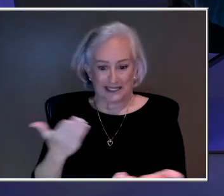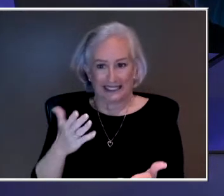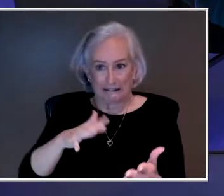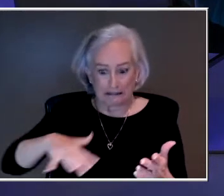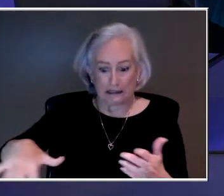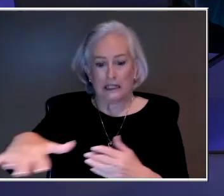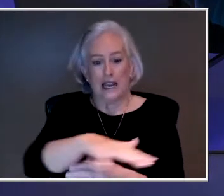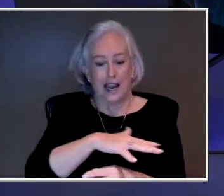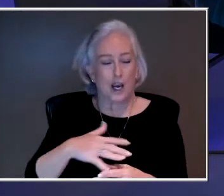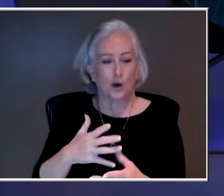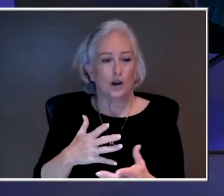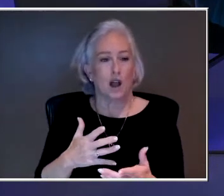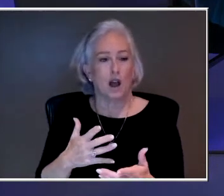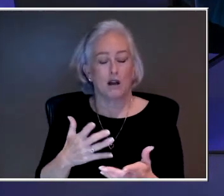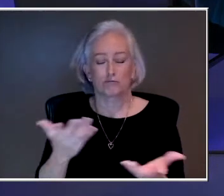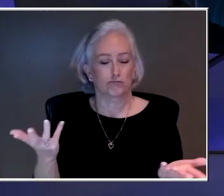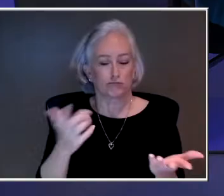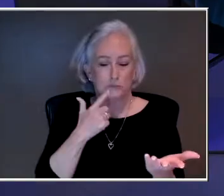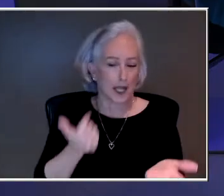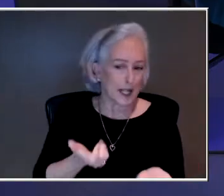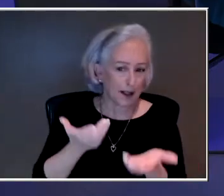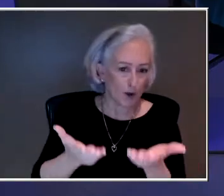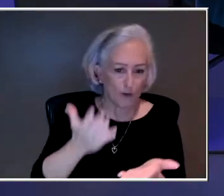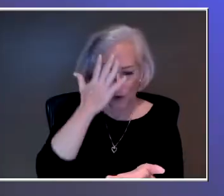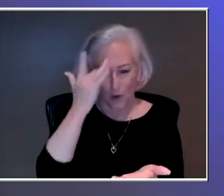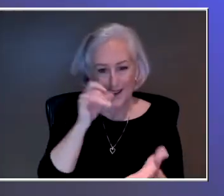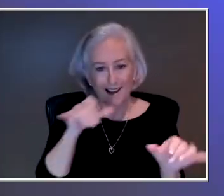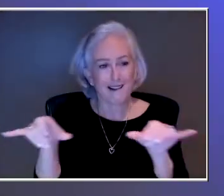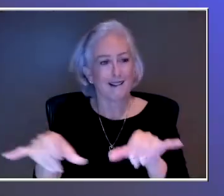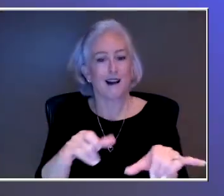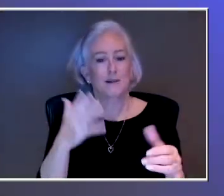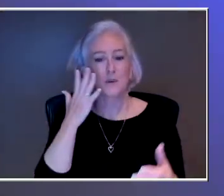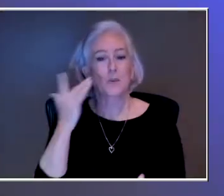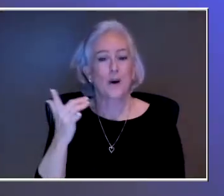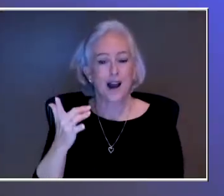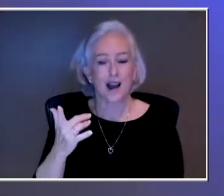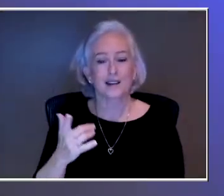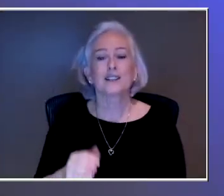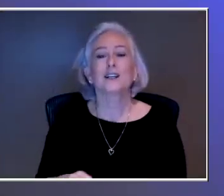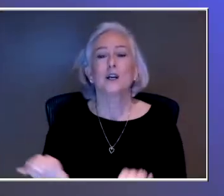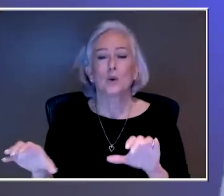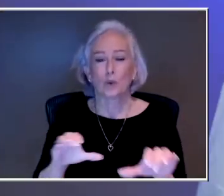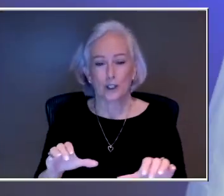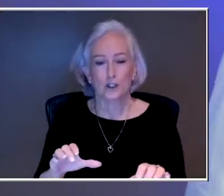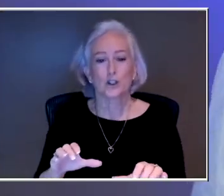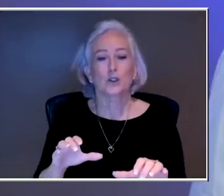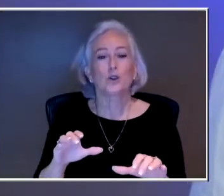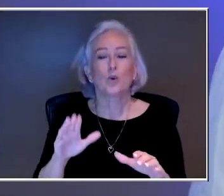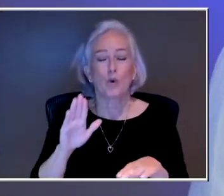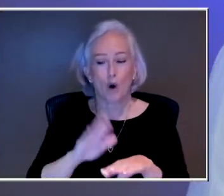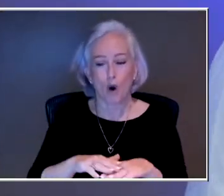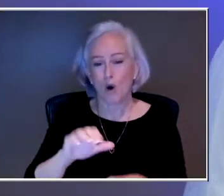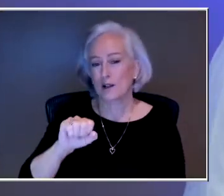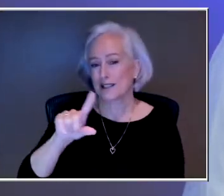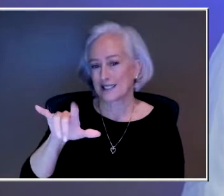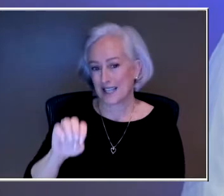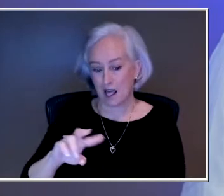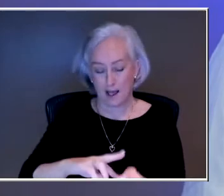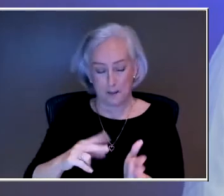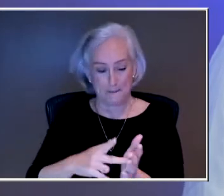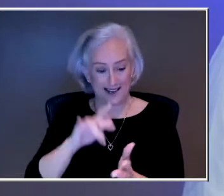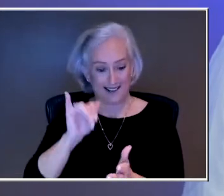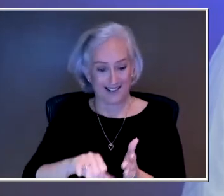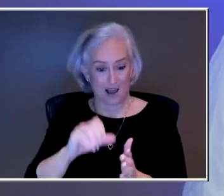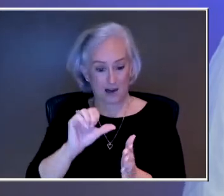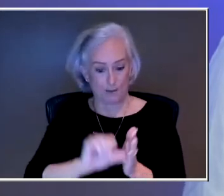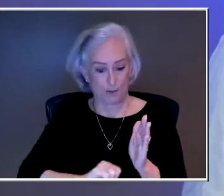us more about that and why it's not more common. Yeah, we're doing it certainly on scale. It's a growing procedure that you're seeing around, and